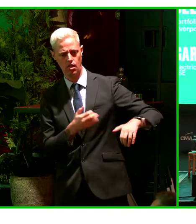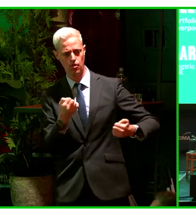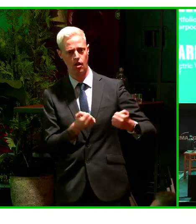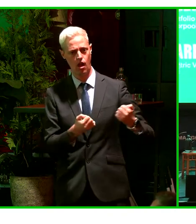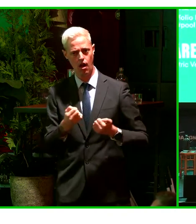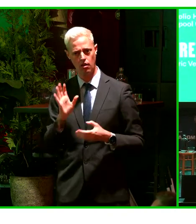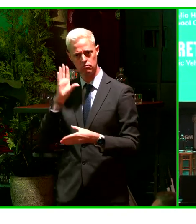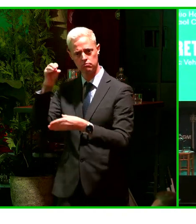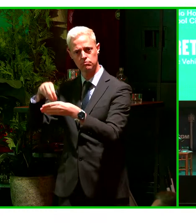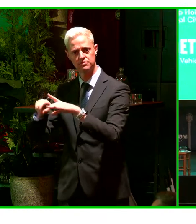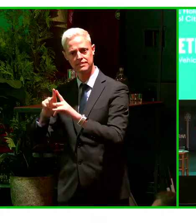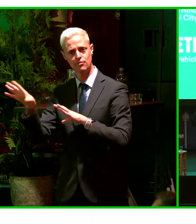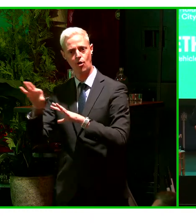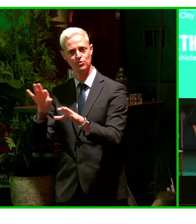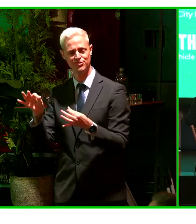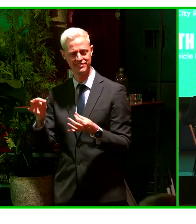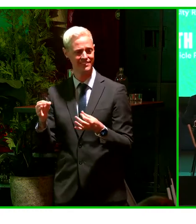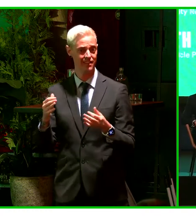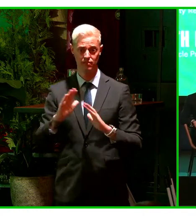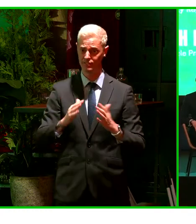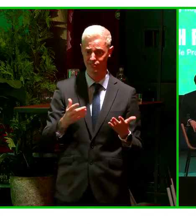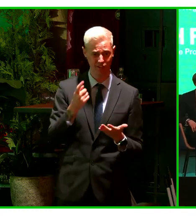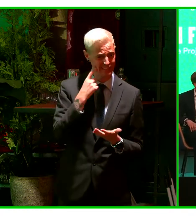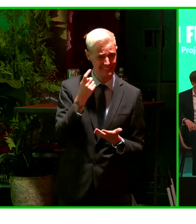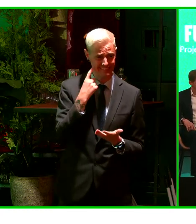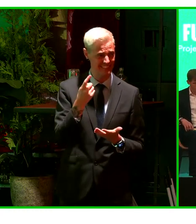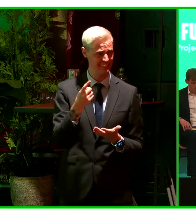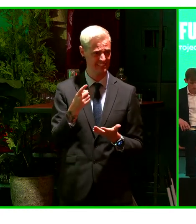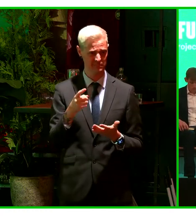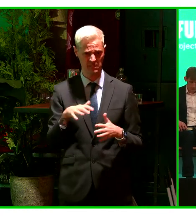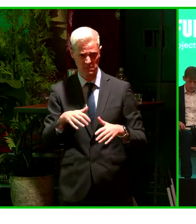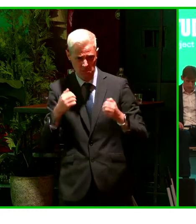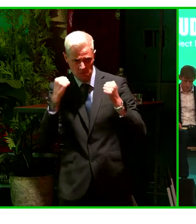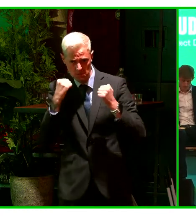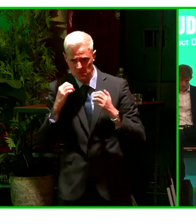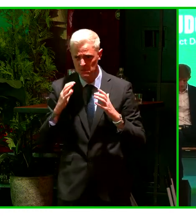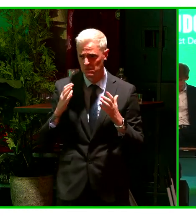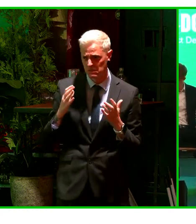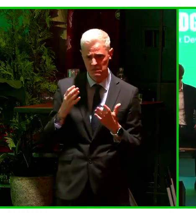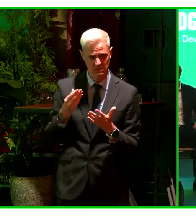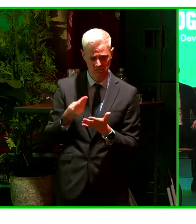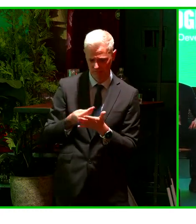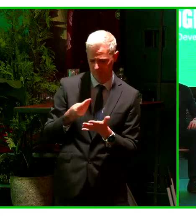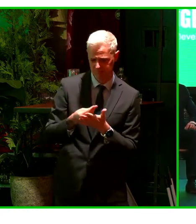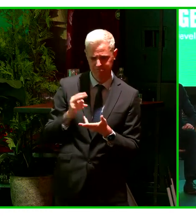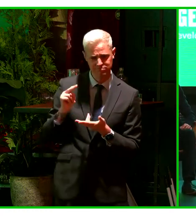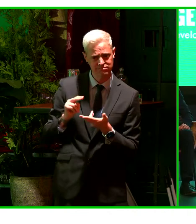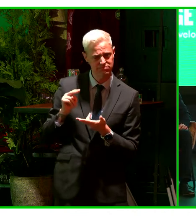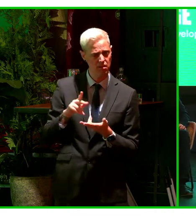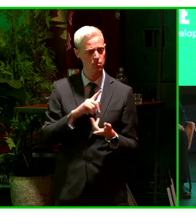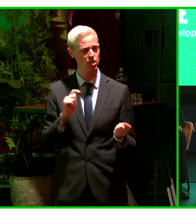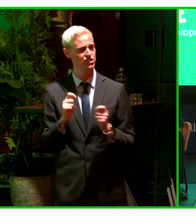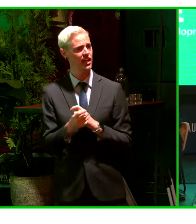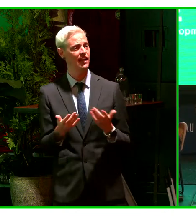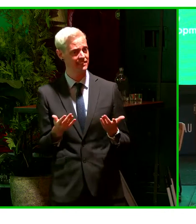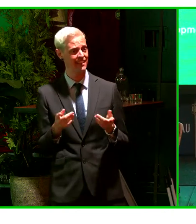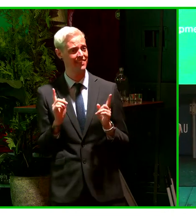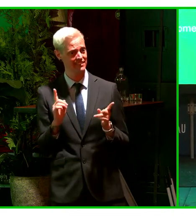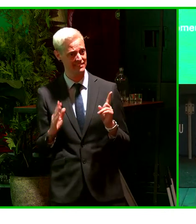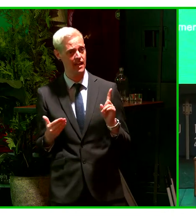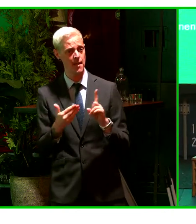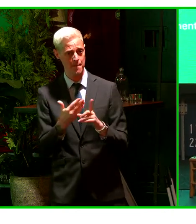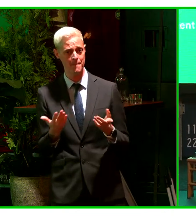not there. If it's not easy, if it's not attractive, if it's not as cost effective, why am I going to change? And that's why the